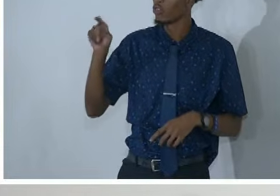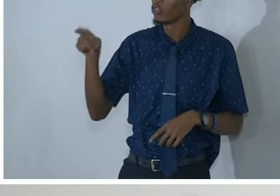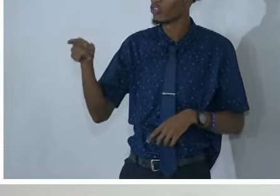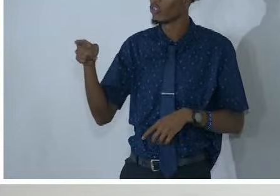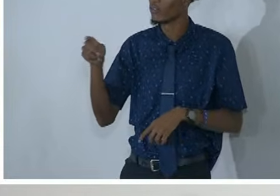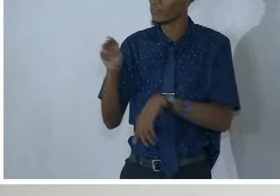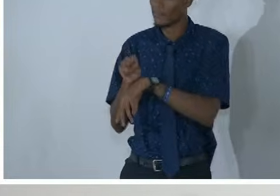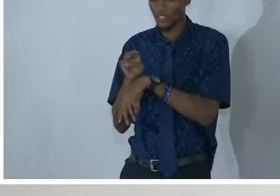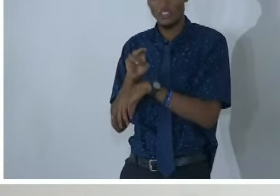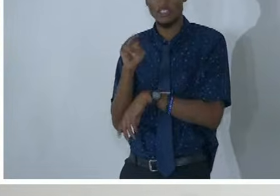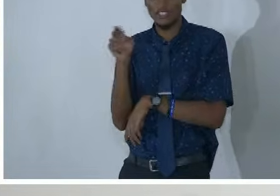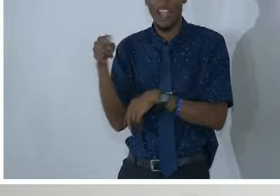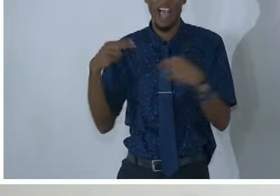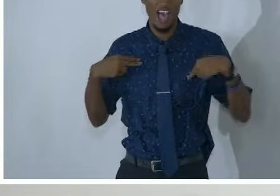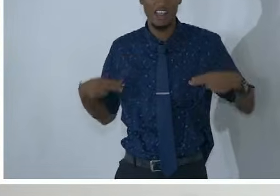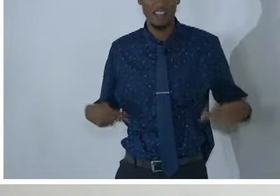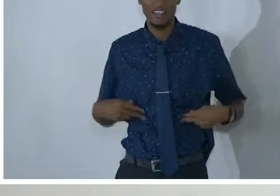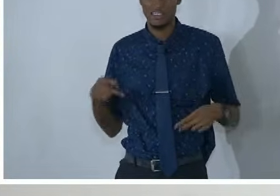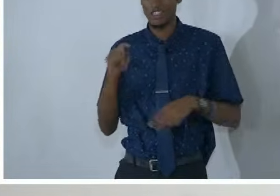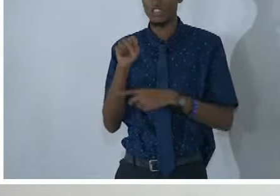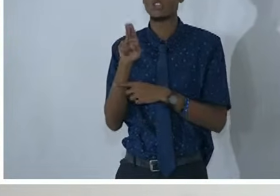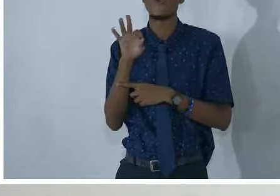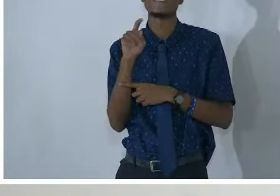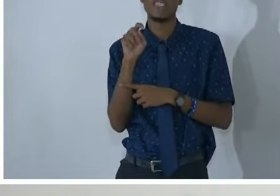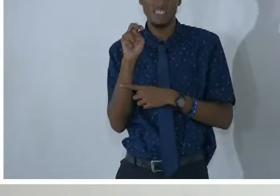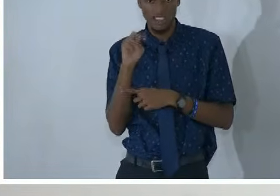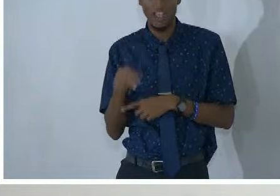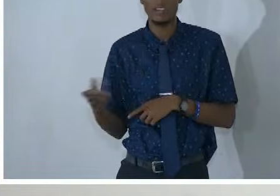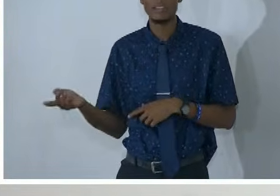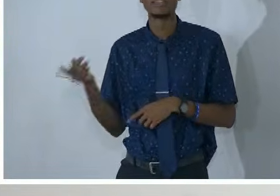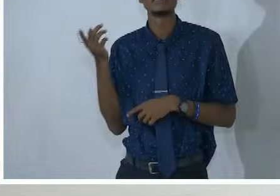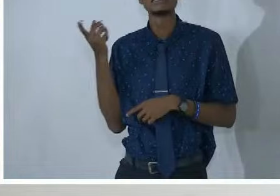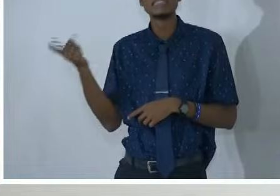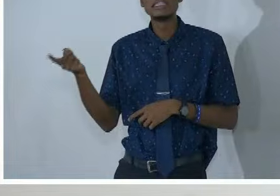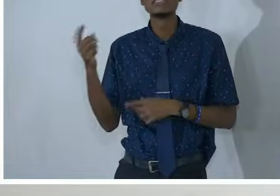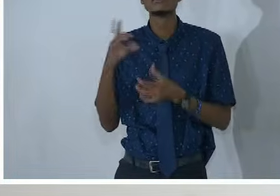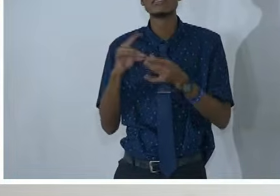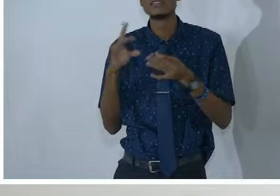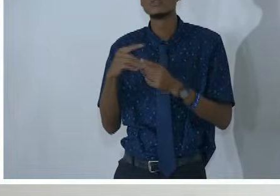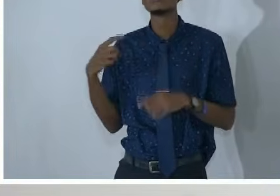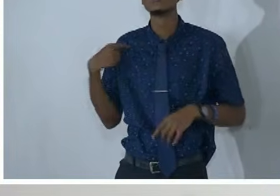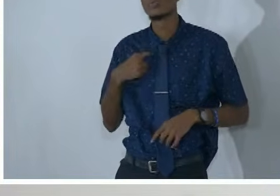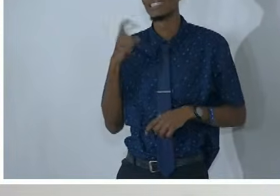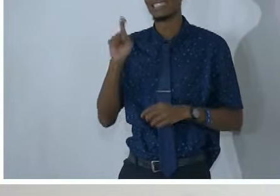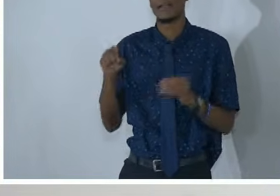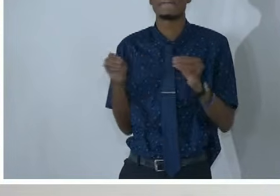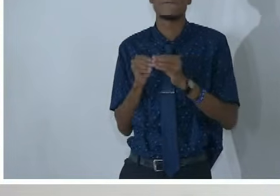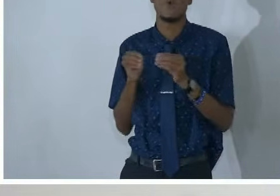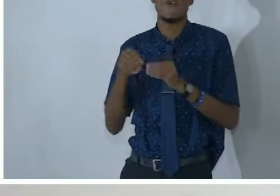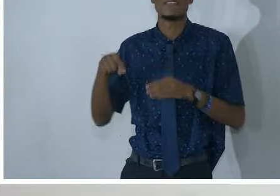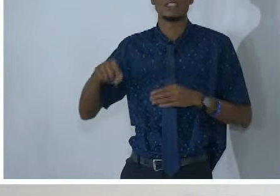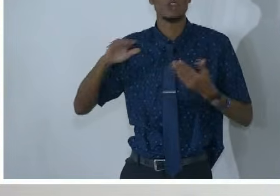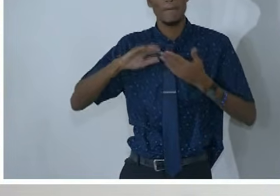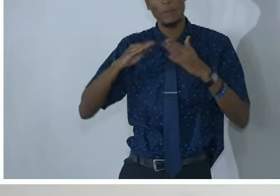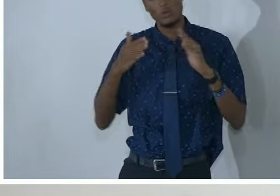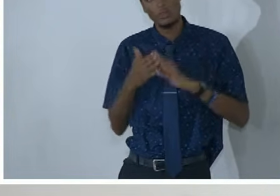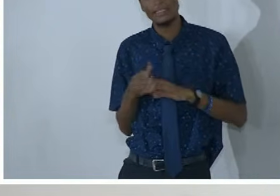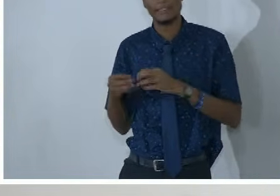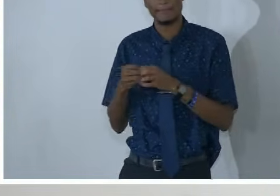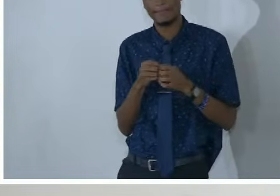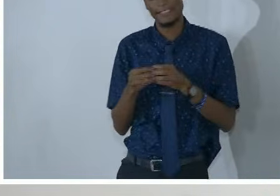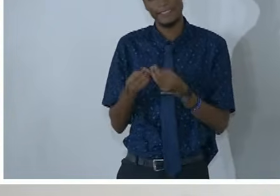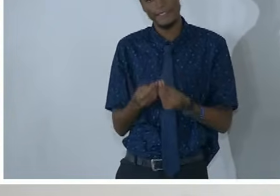Minister Tufton has pointed out that we need more of this community mediation